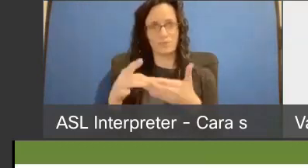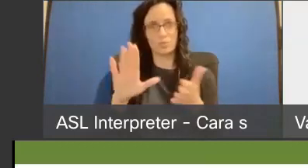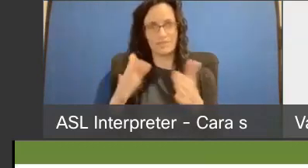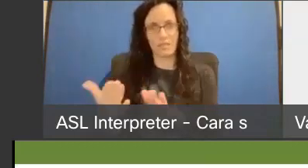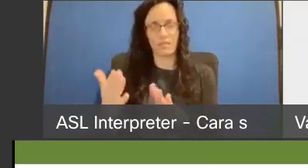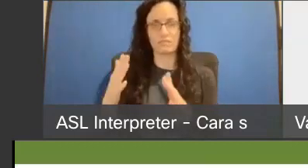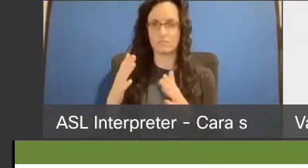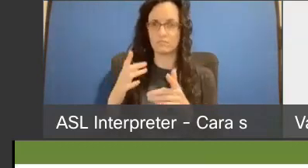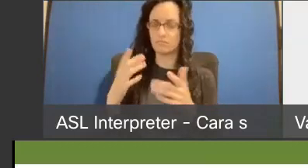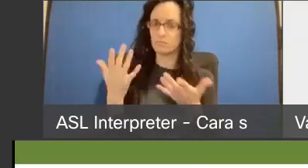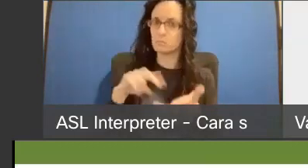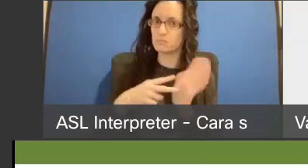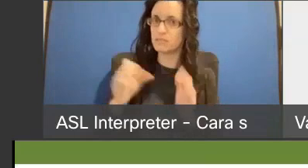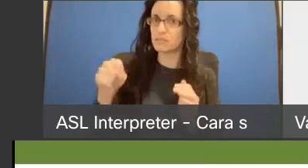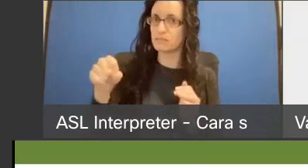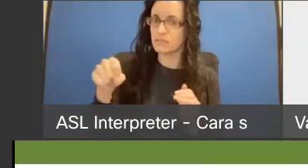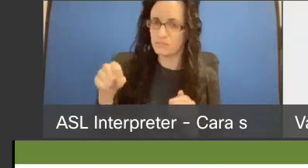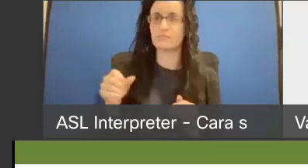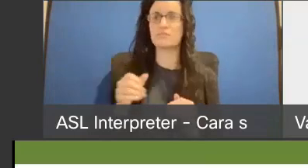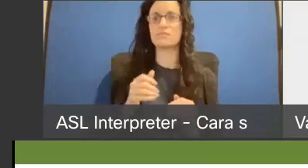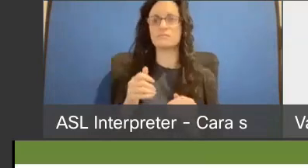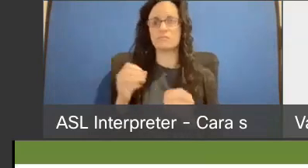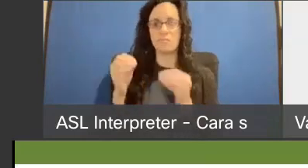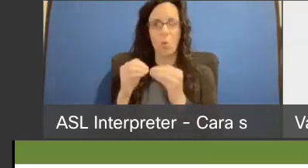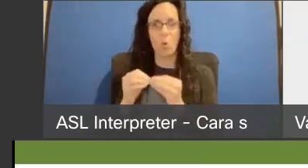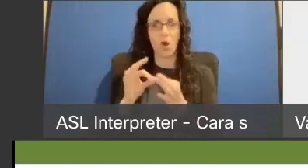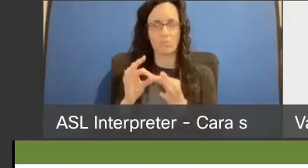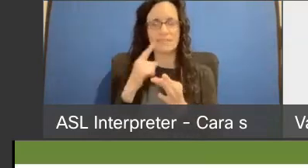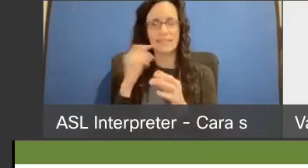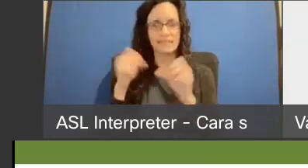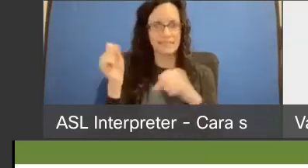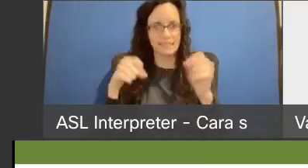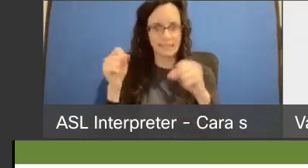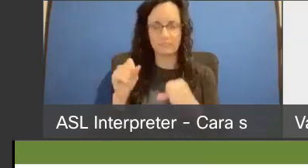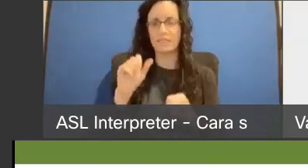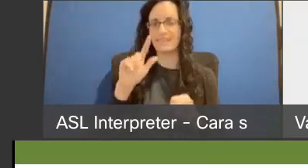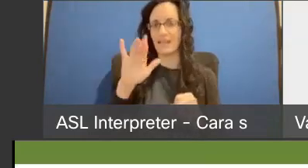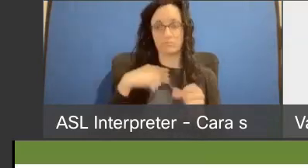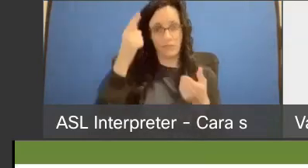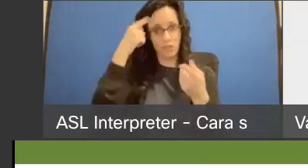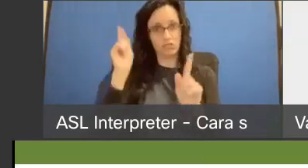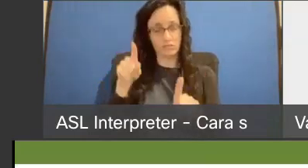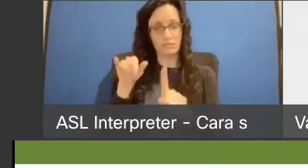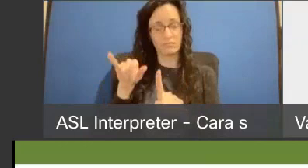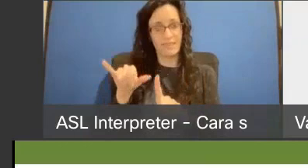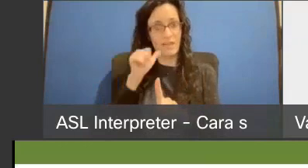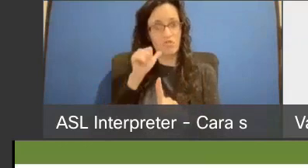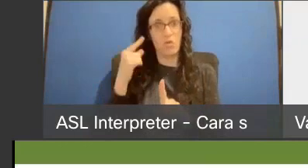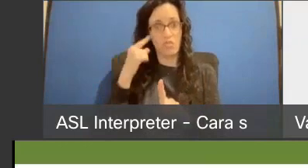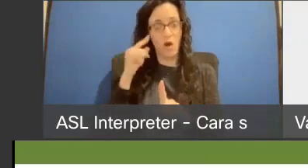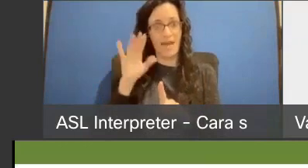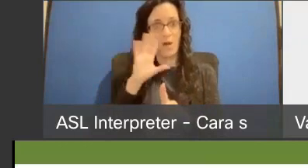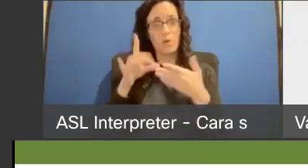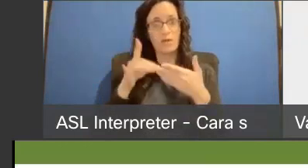other people are saying yes. Exactly. Yeah, and I totally agree with you. She thought it could end her life. So in fact, that was an attempt then. Fortunately, a very